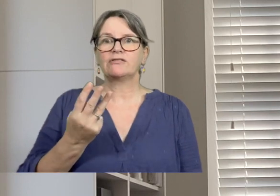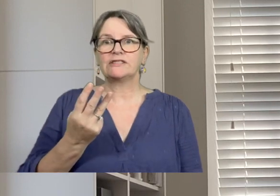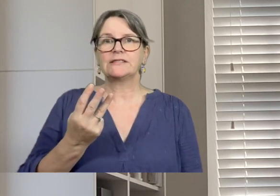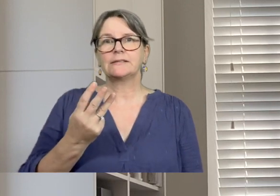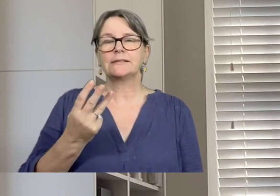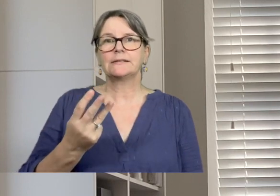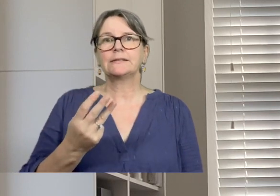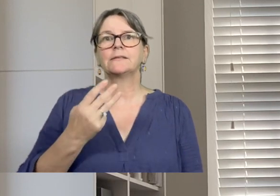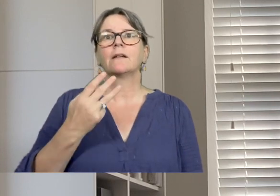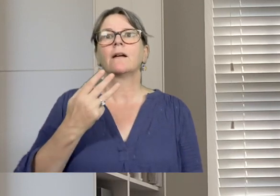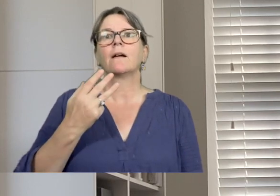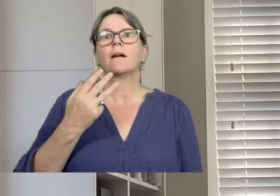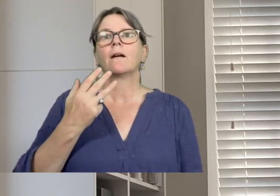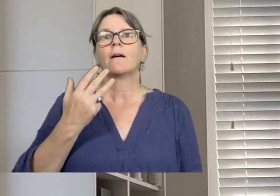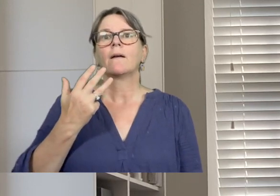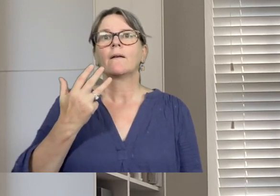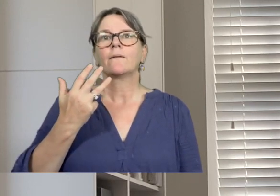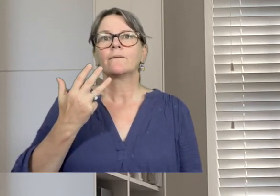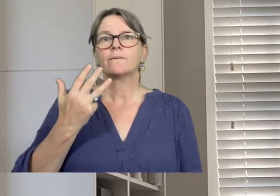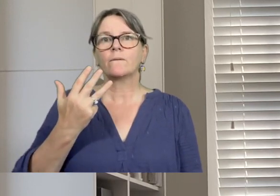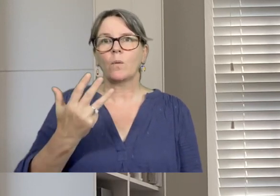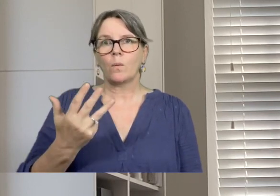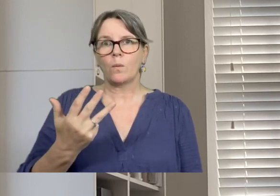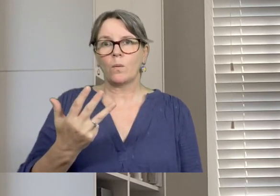And away. 3.